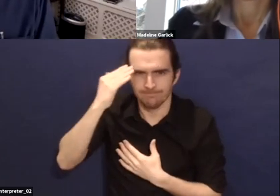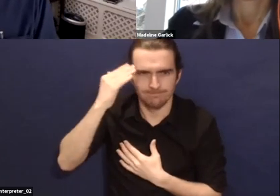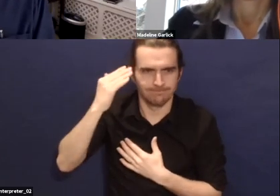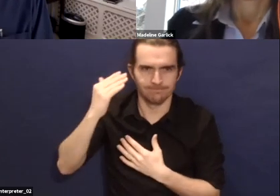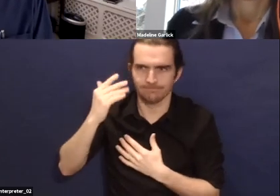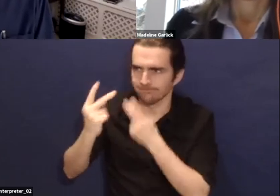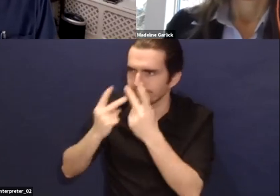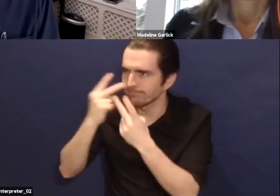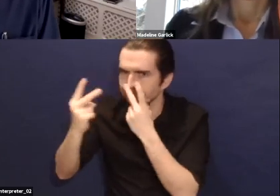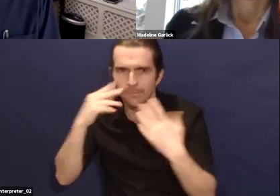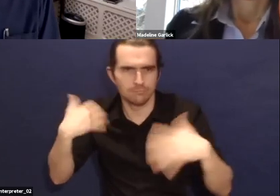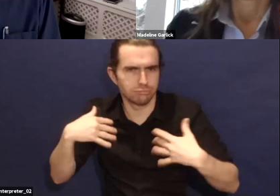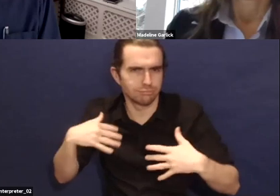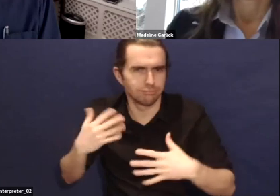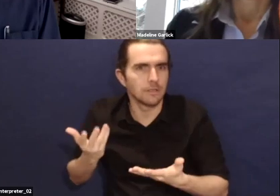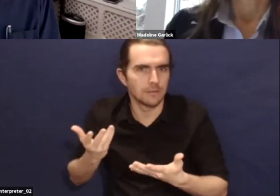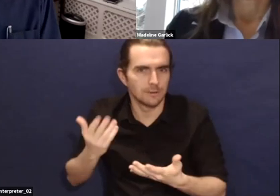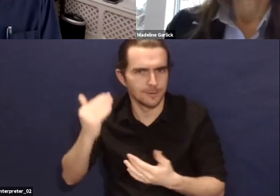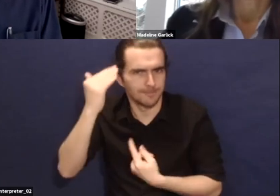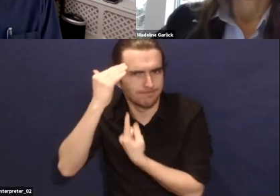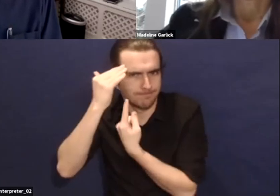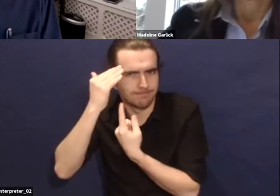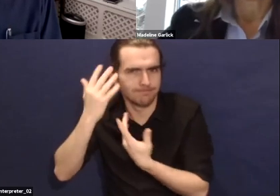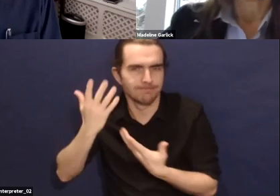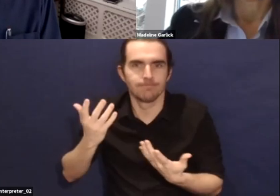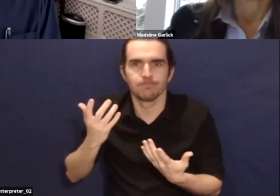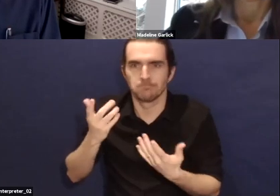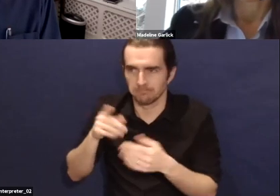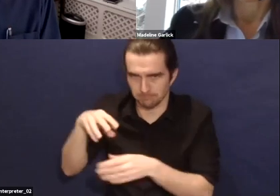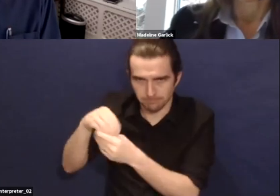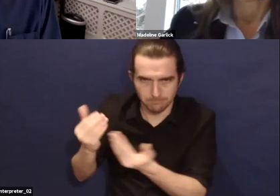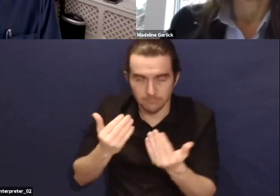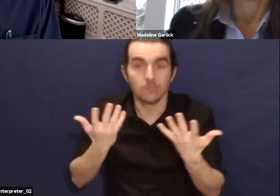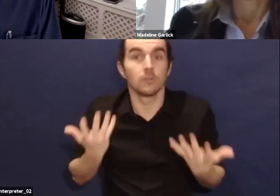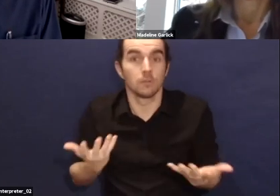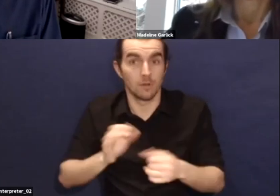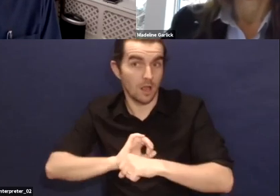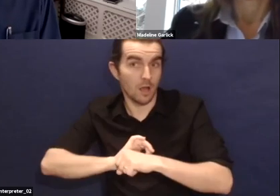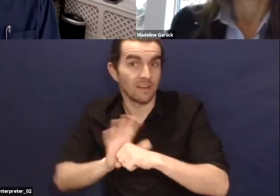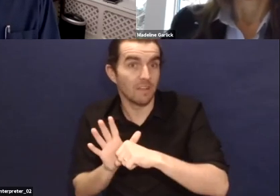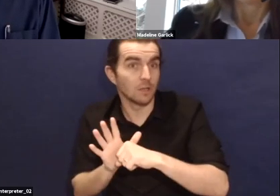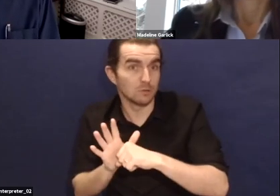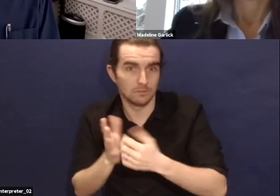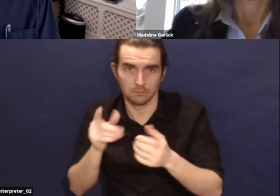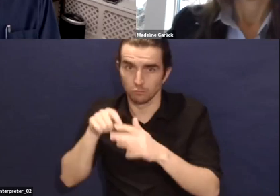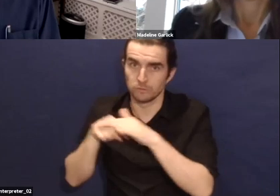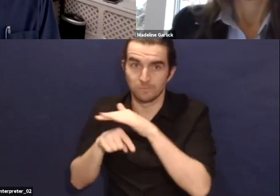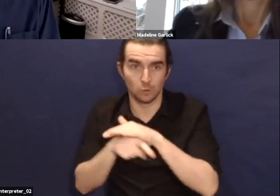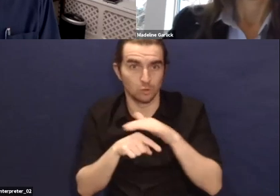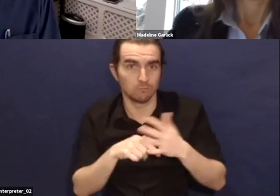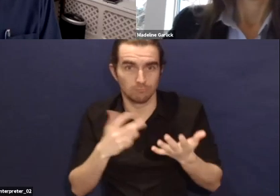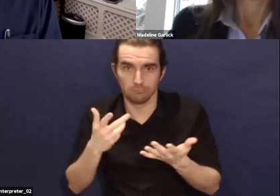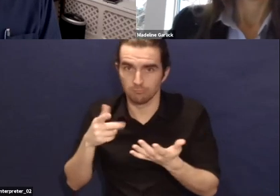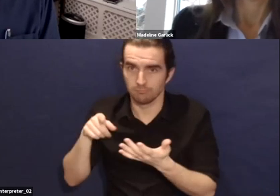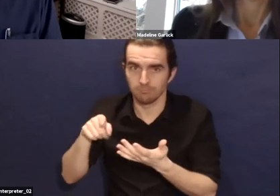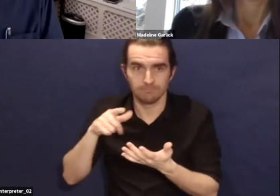not only protect those who are displaced alongside them, but also local communities. The number of stories we've